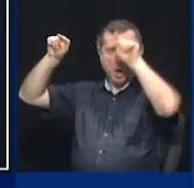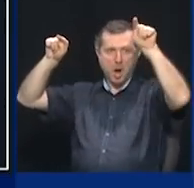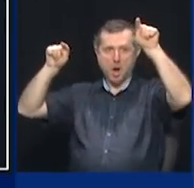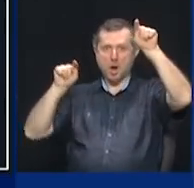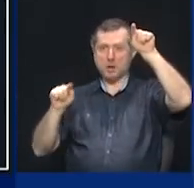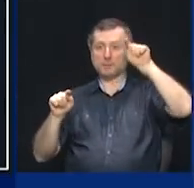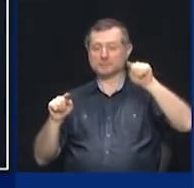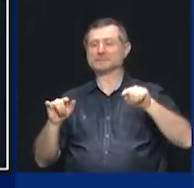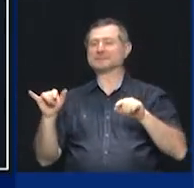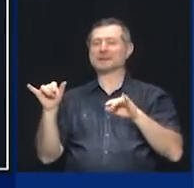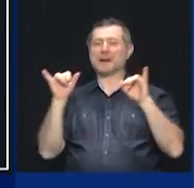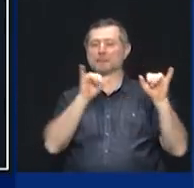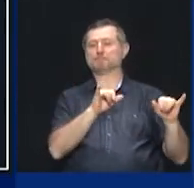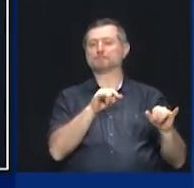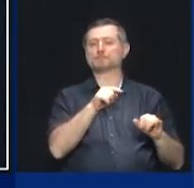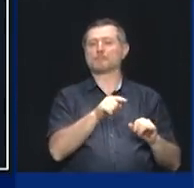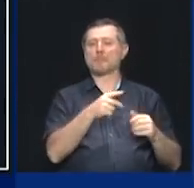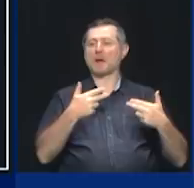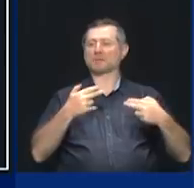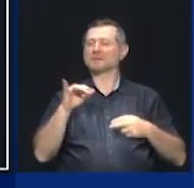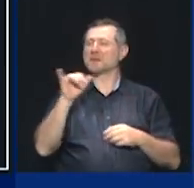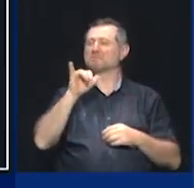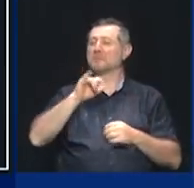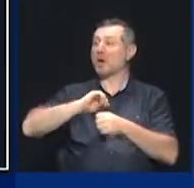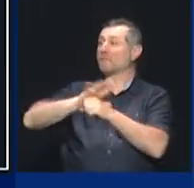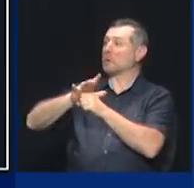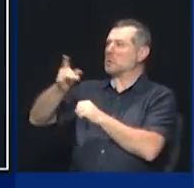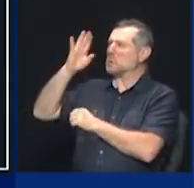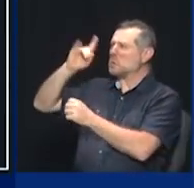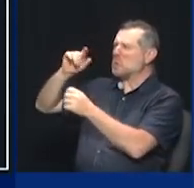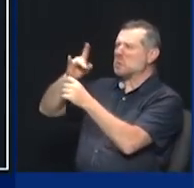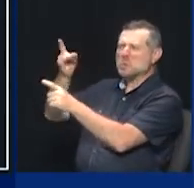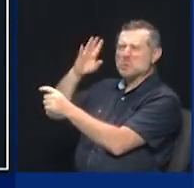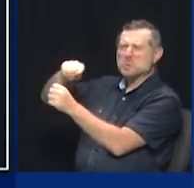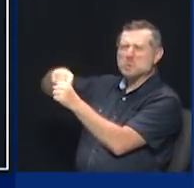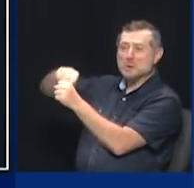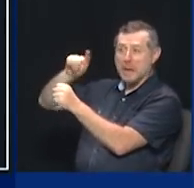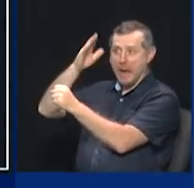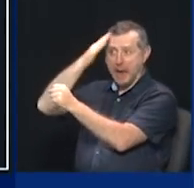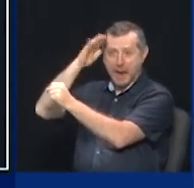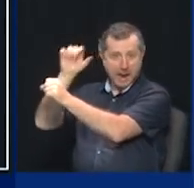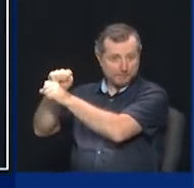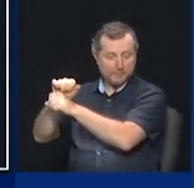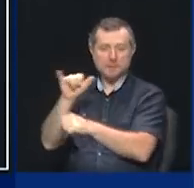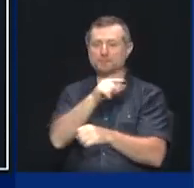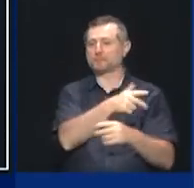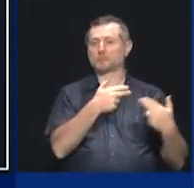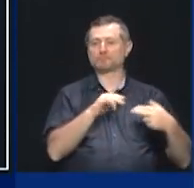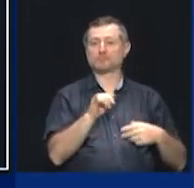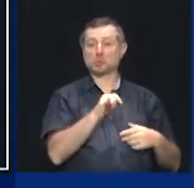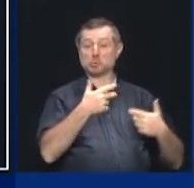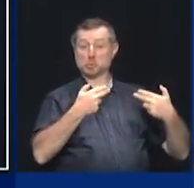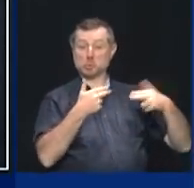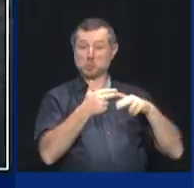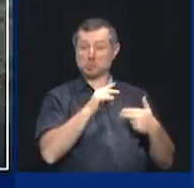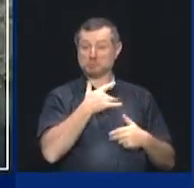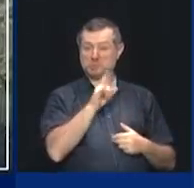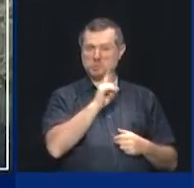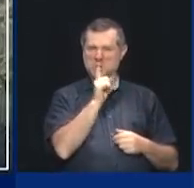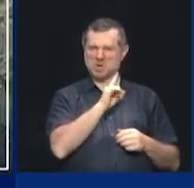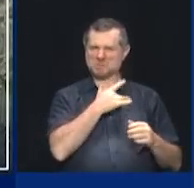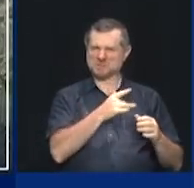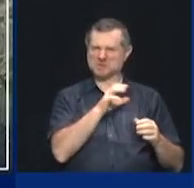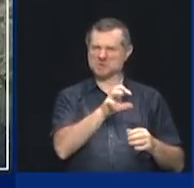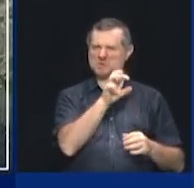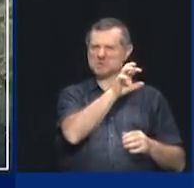do the same thing with gun violence. You can look at where those shootings are happening, and you can attack